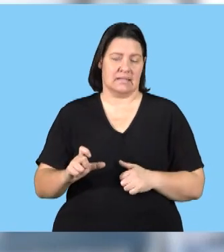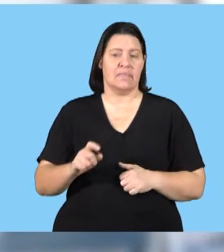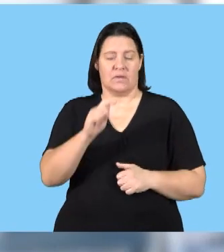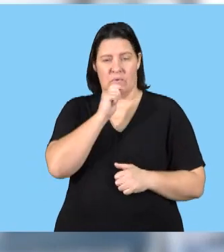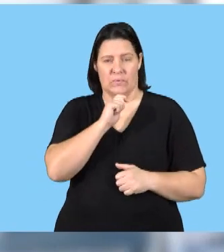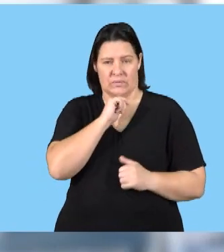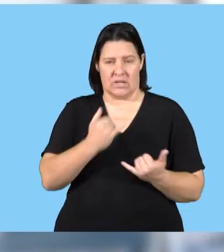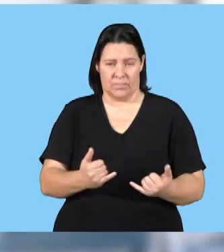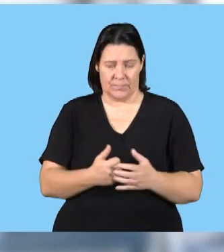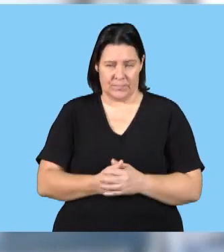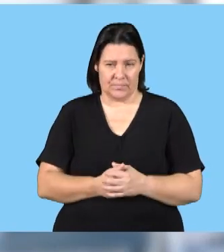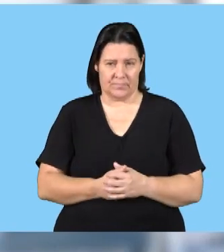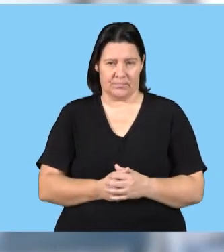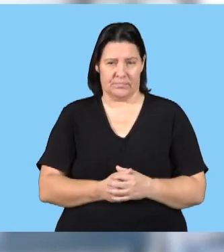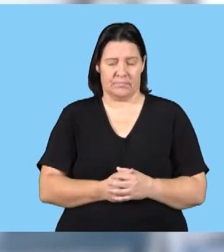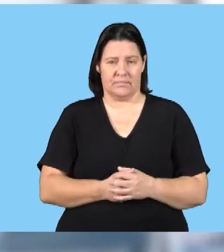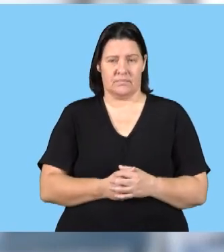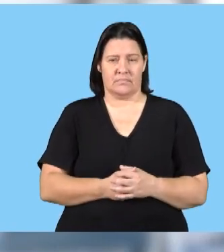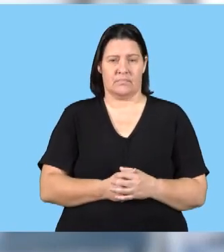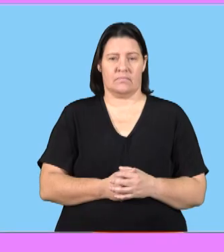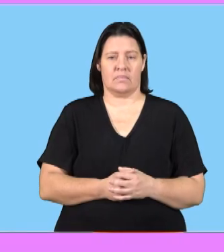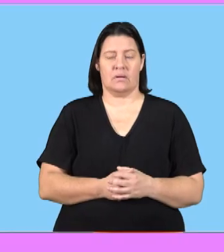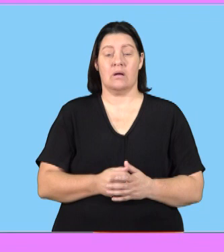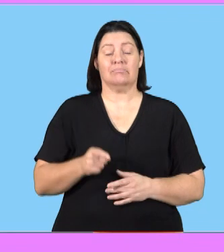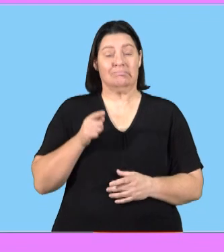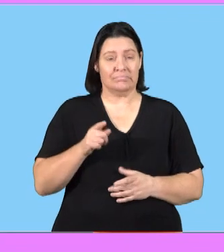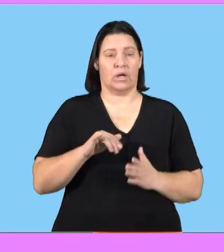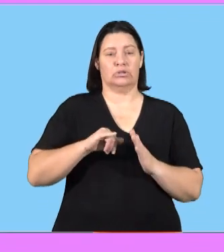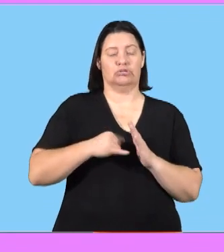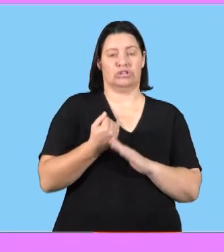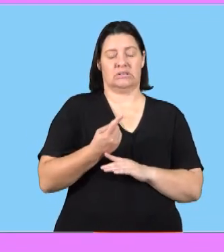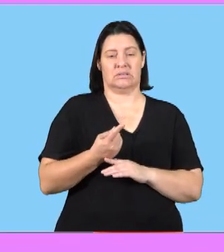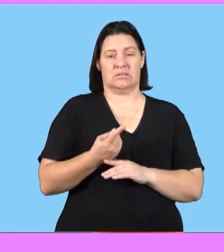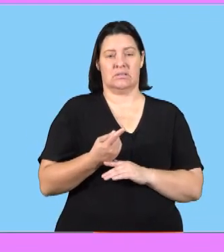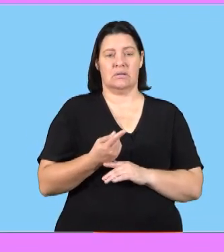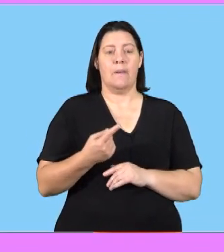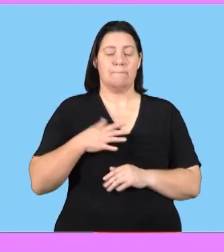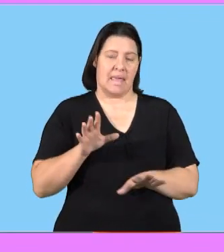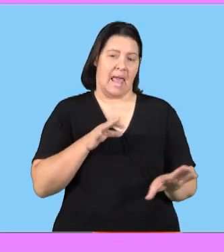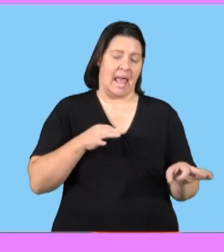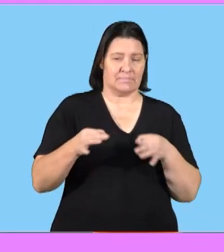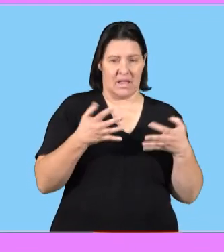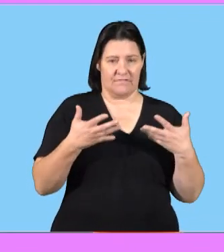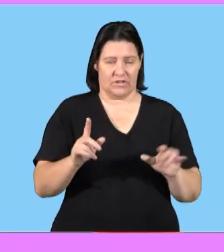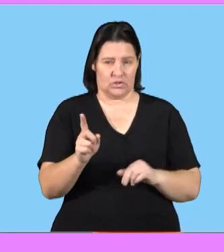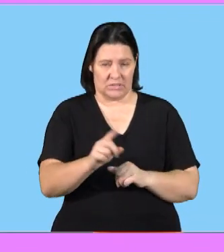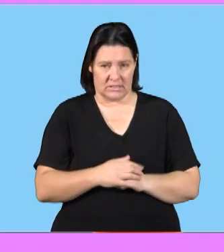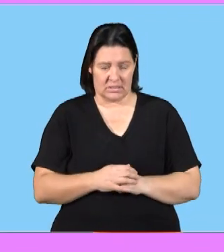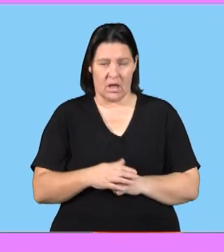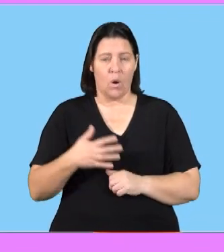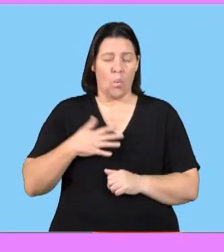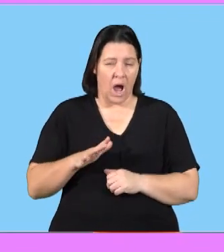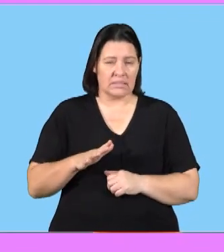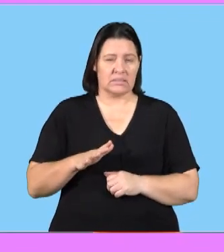is used now. Okay, so this is just what I was explaining. I want to take